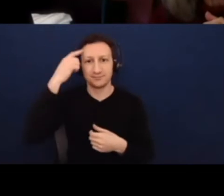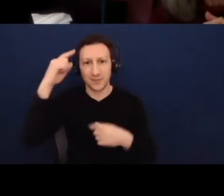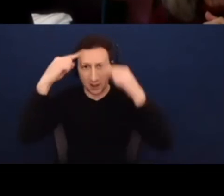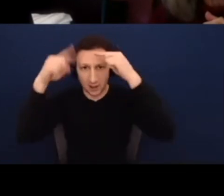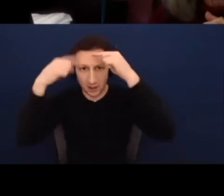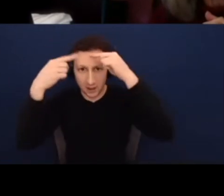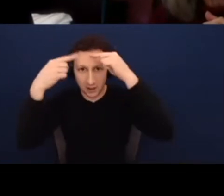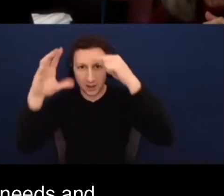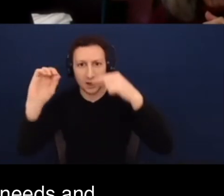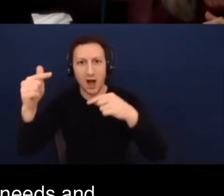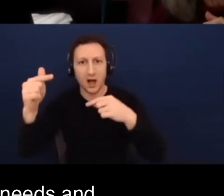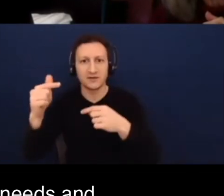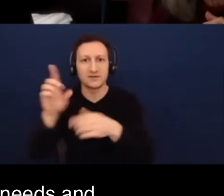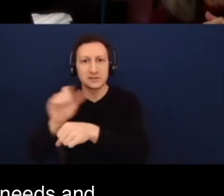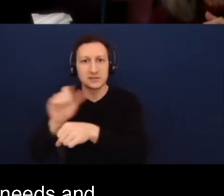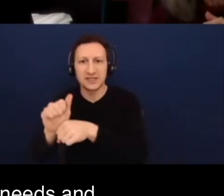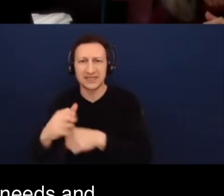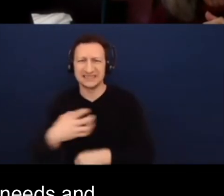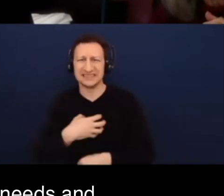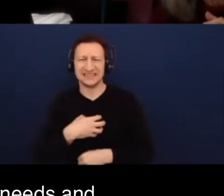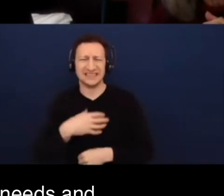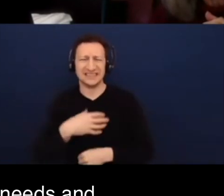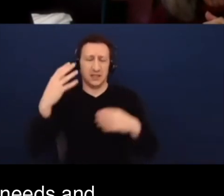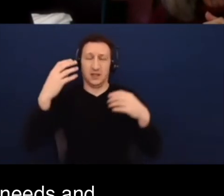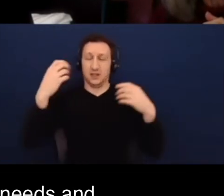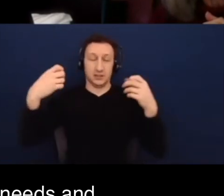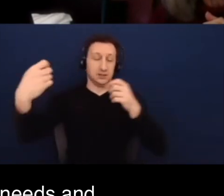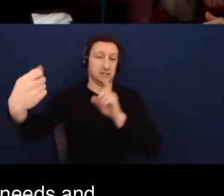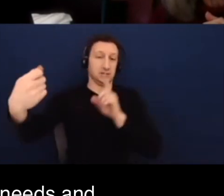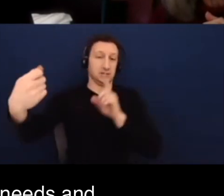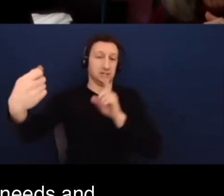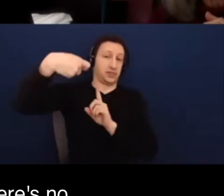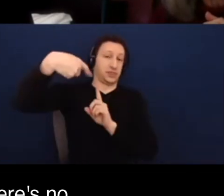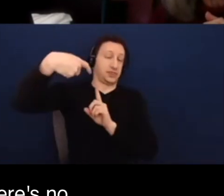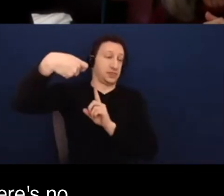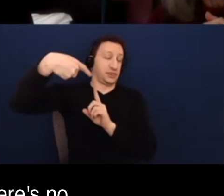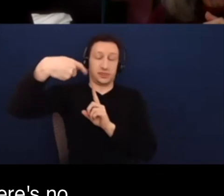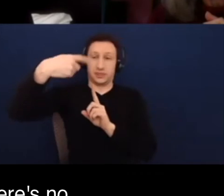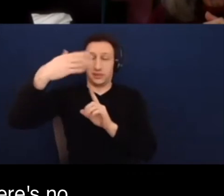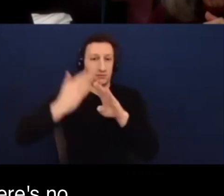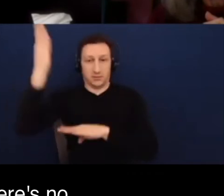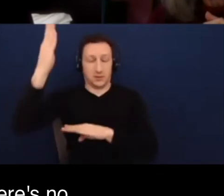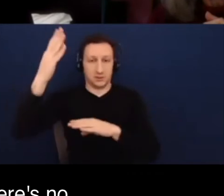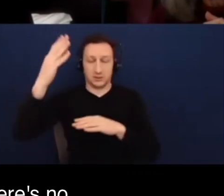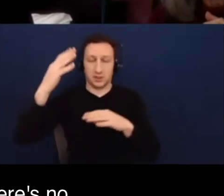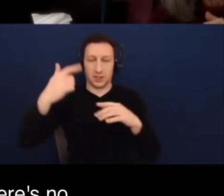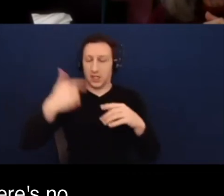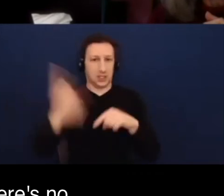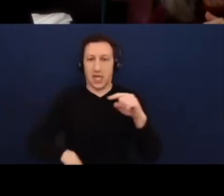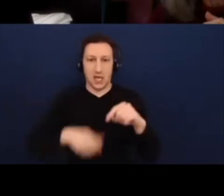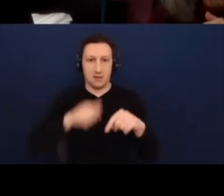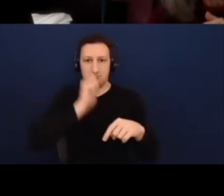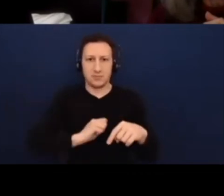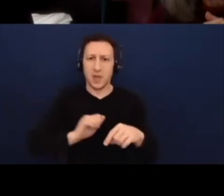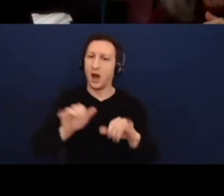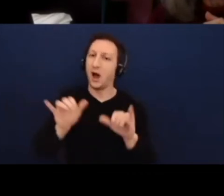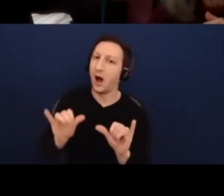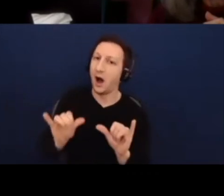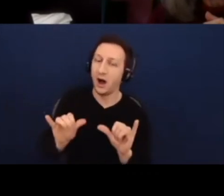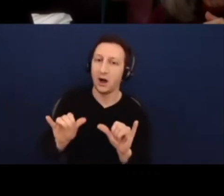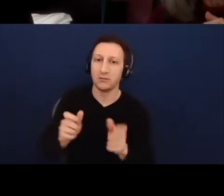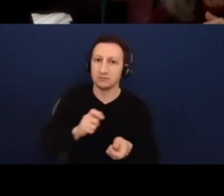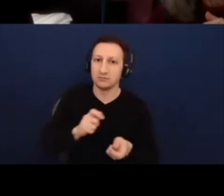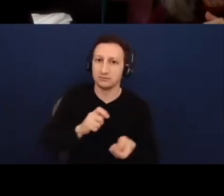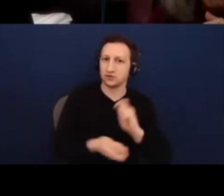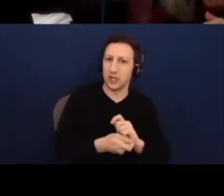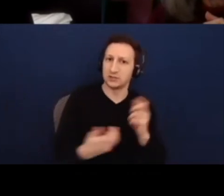we're trying to listen to everybody's needs and address them as best as we can. As I said, there's no perfect world in this yet. Maybe there will never be